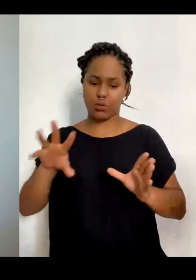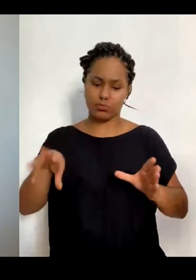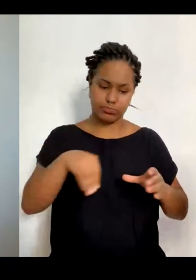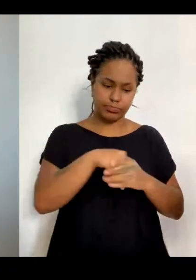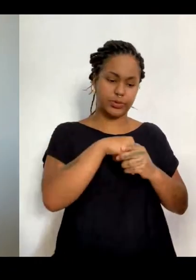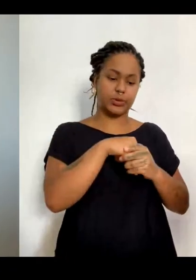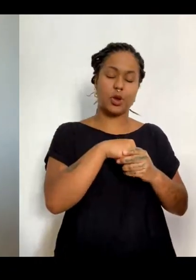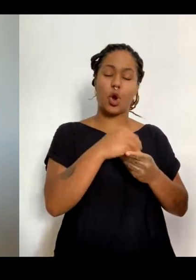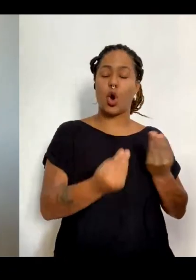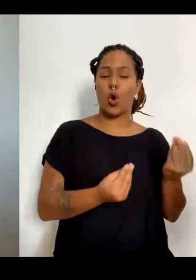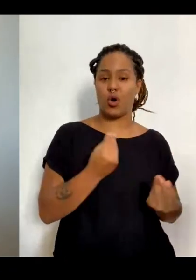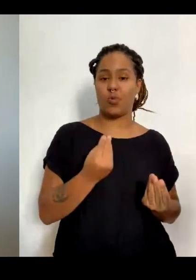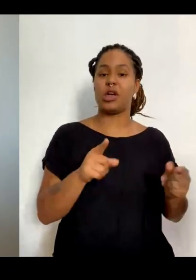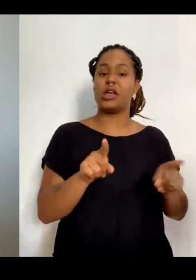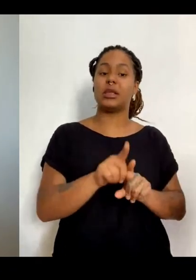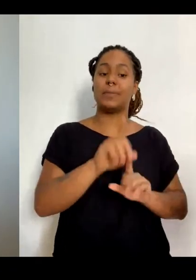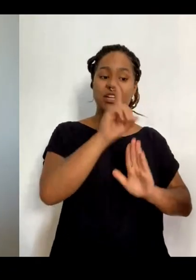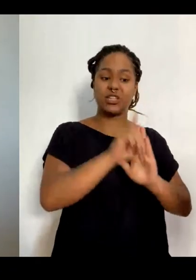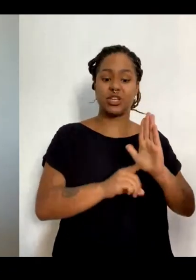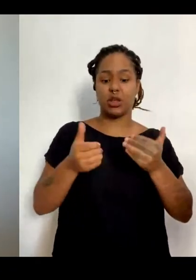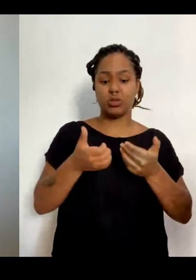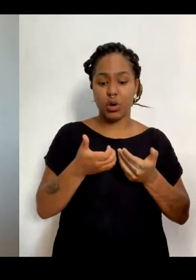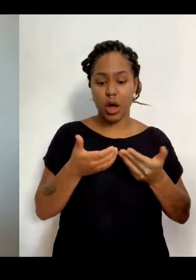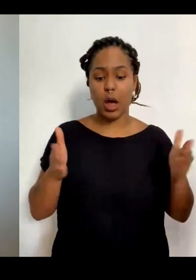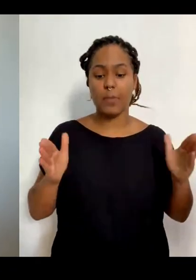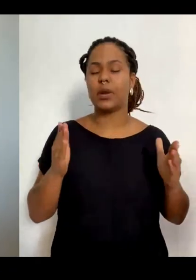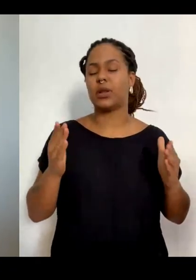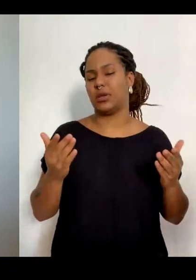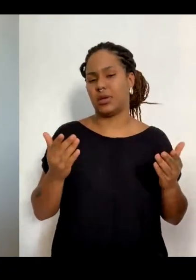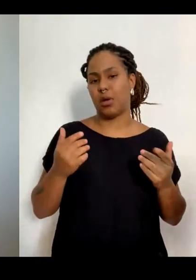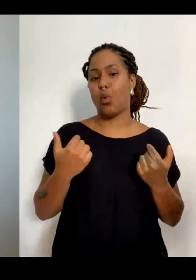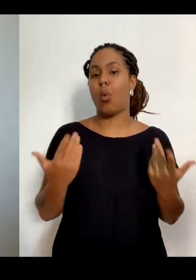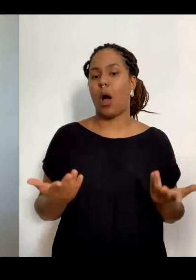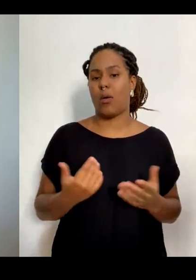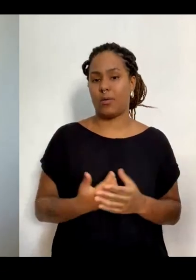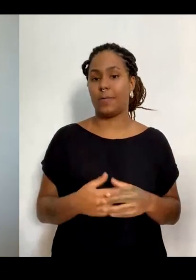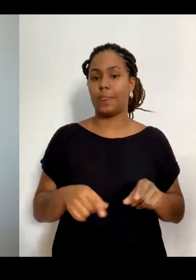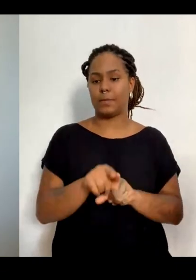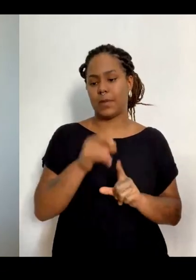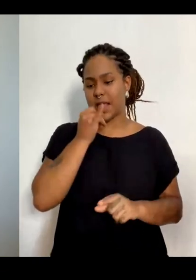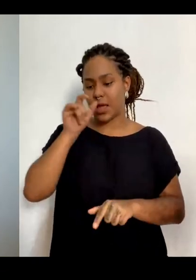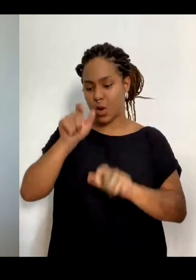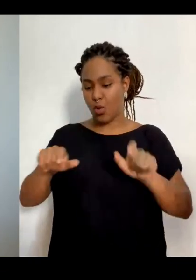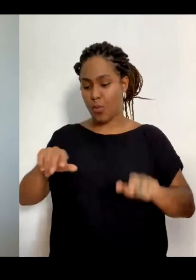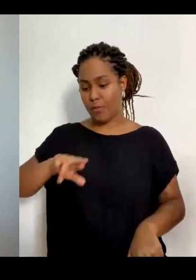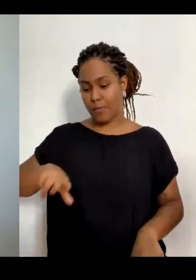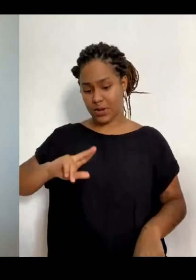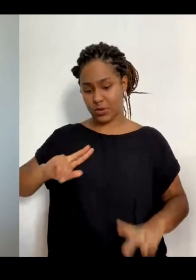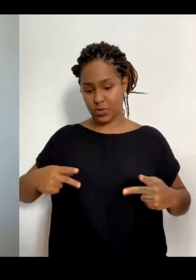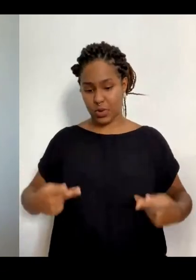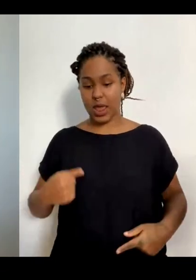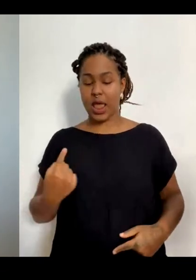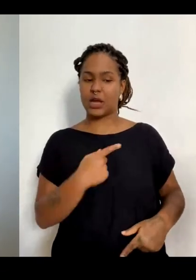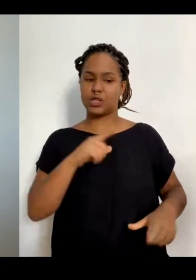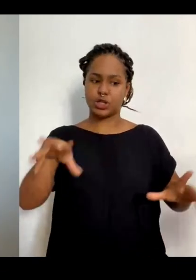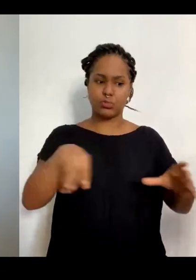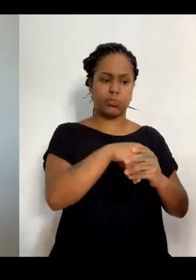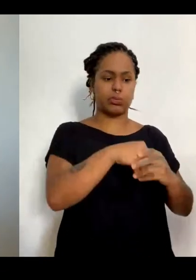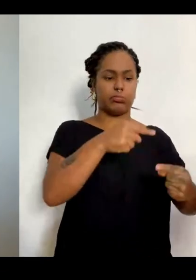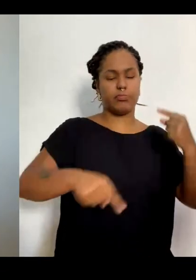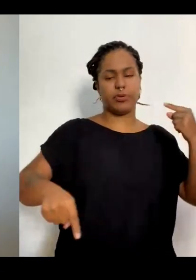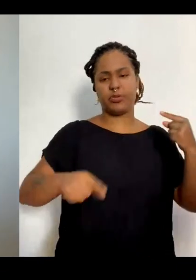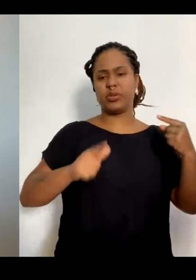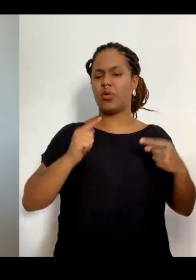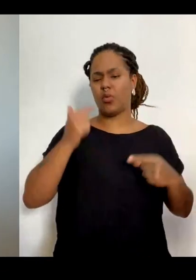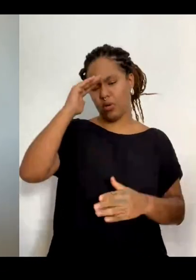than human versus not extending it to that I think of it as a it's a process I don't think there's a simple solution to it that would simply